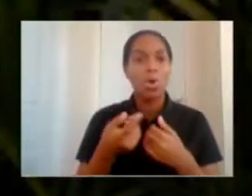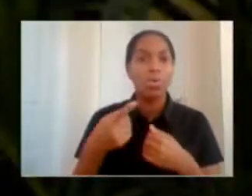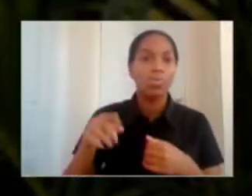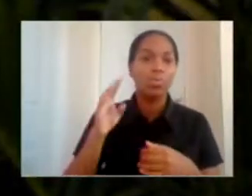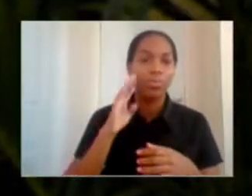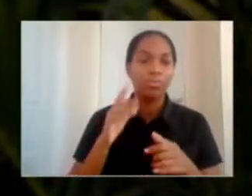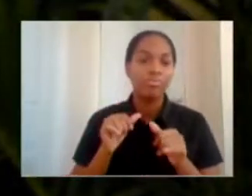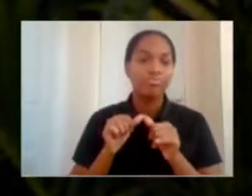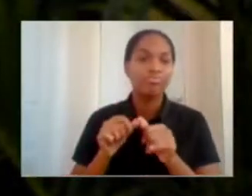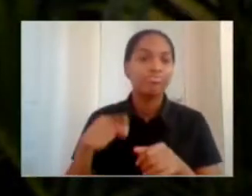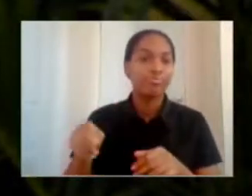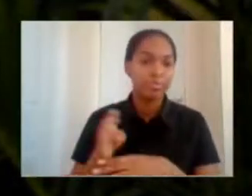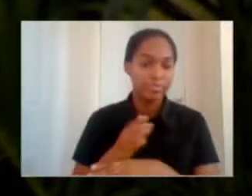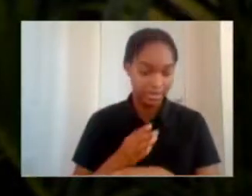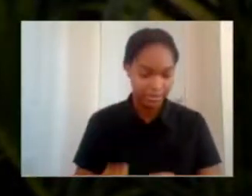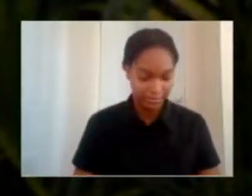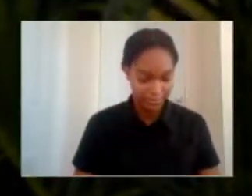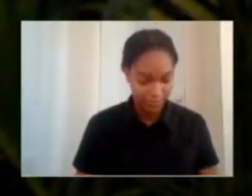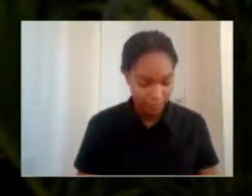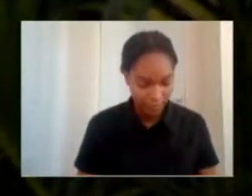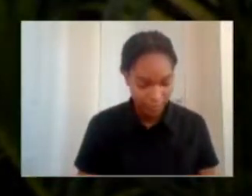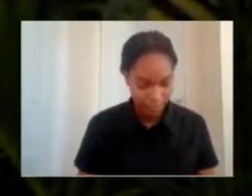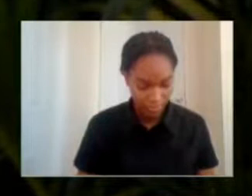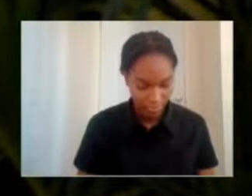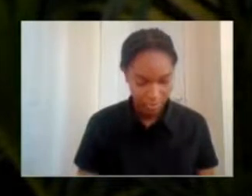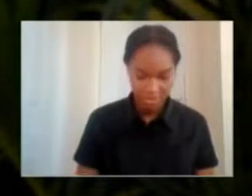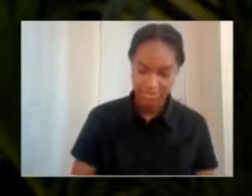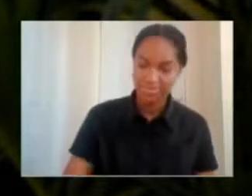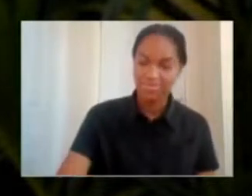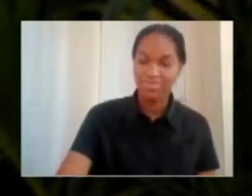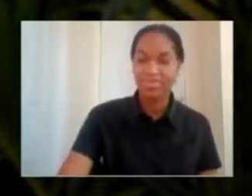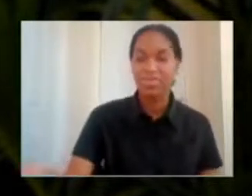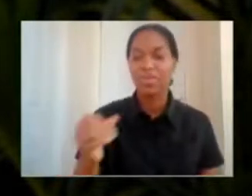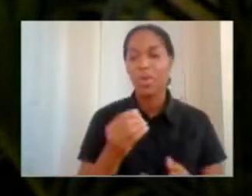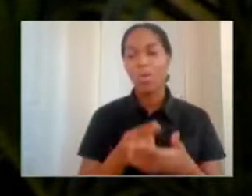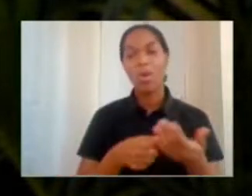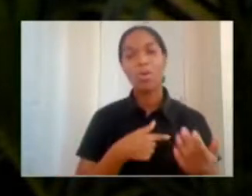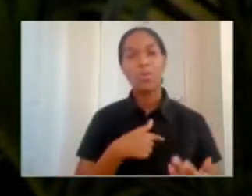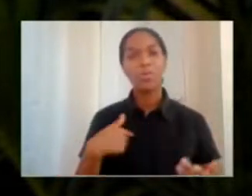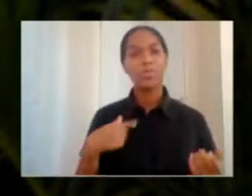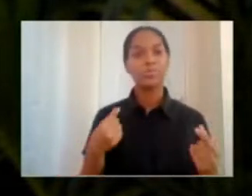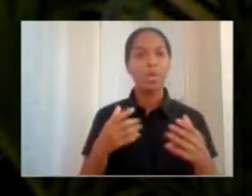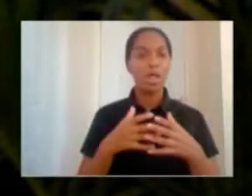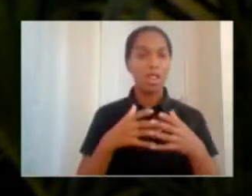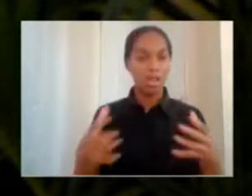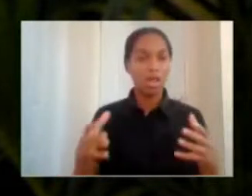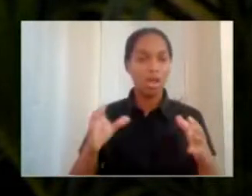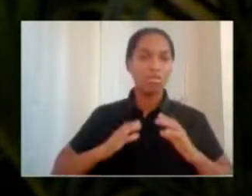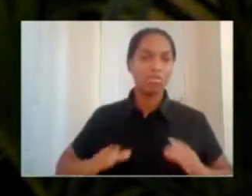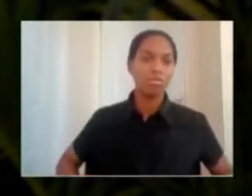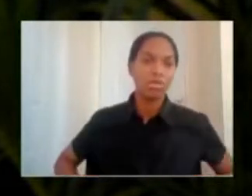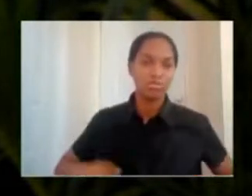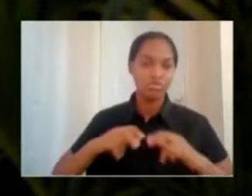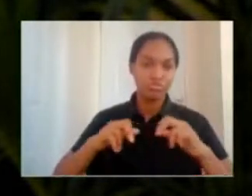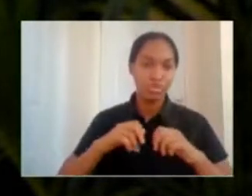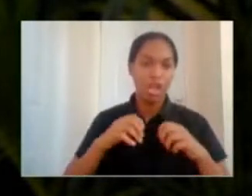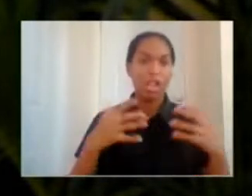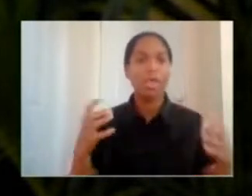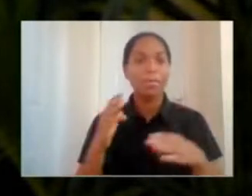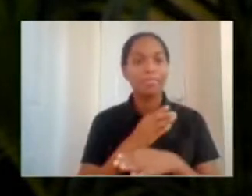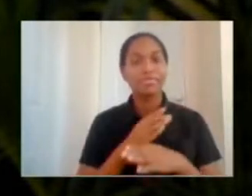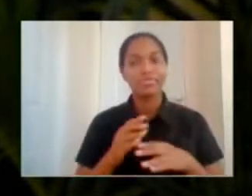business. So much of what we've done is a lot of consumer research and a lot of business research. And